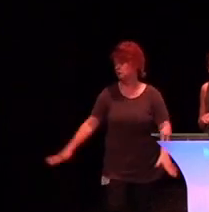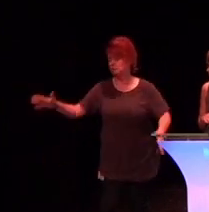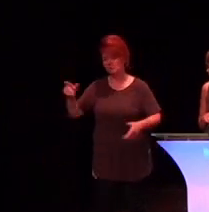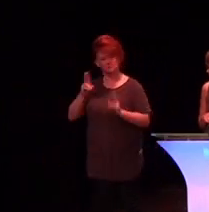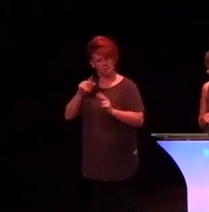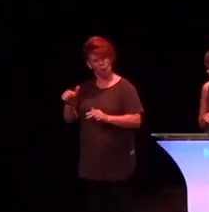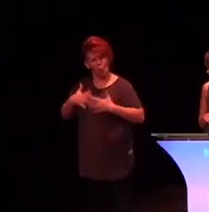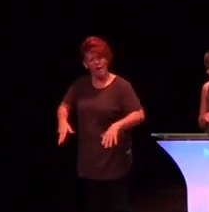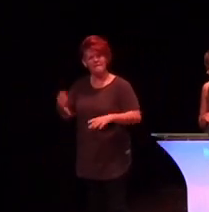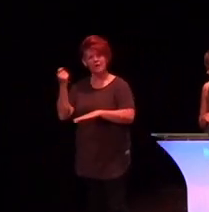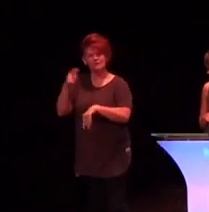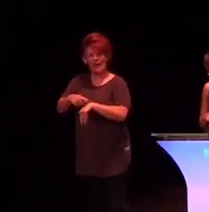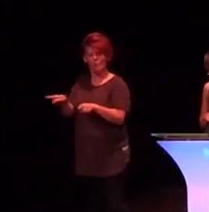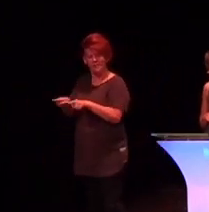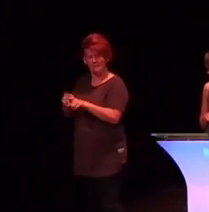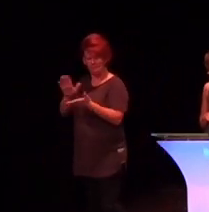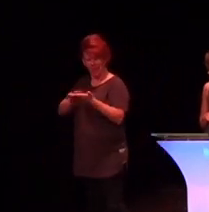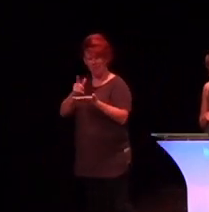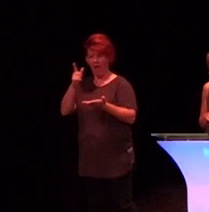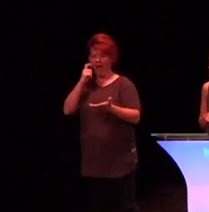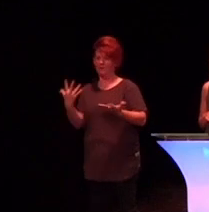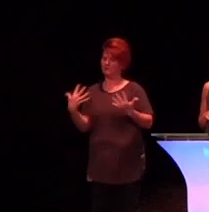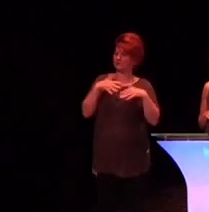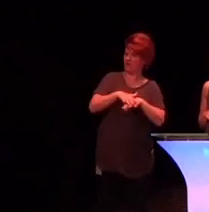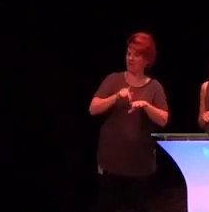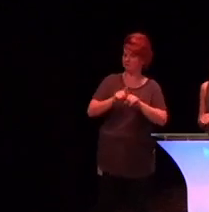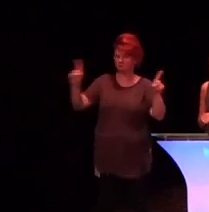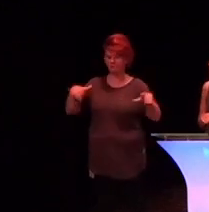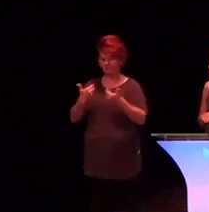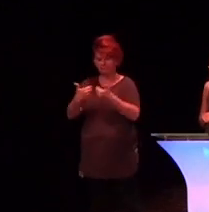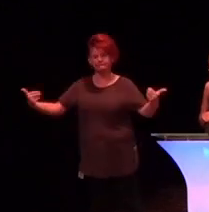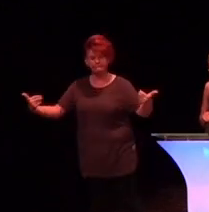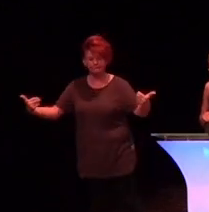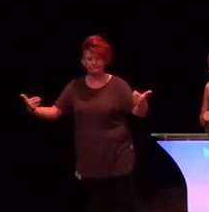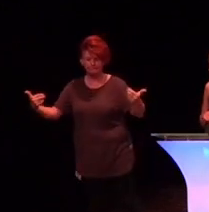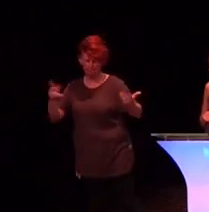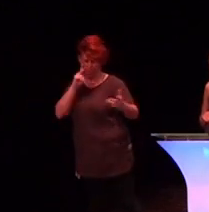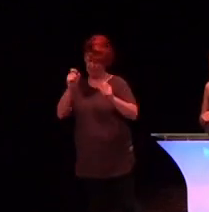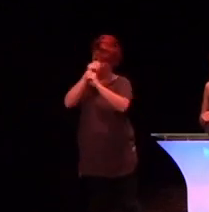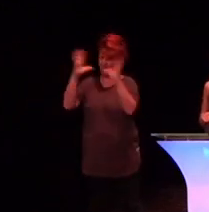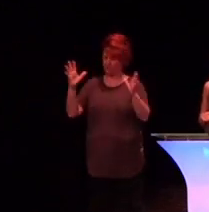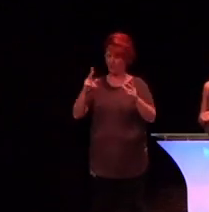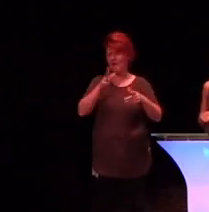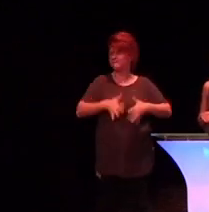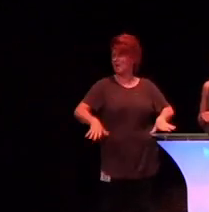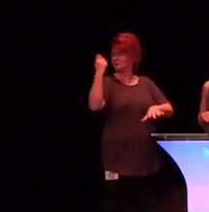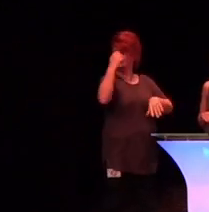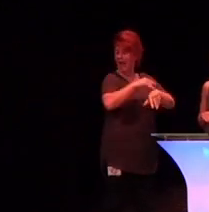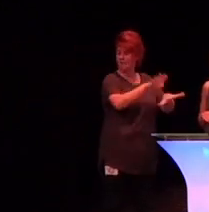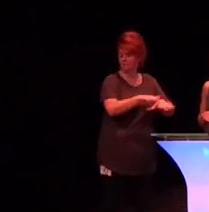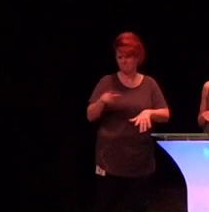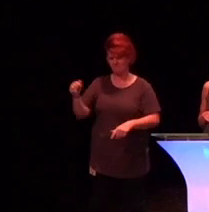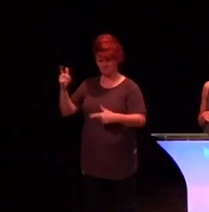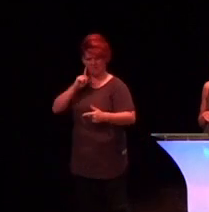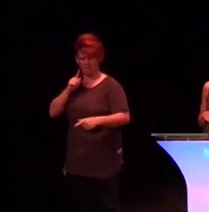So for example, if it's kind of like a Victorian time, the interpreter should dress the same to feel integrated part of the show and not some separate